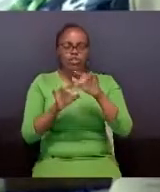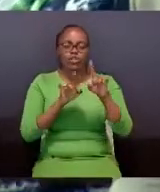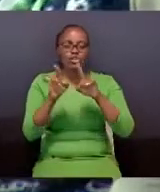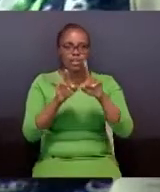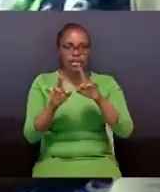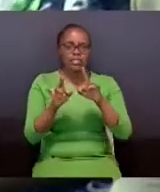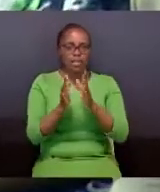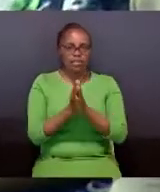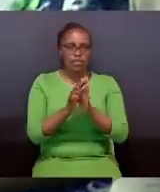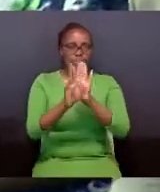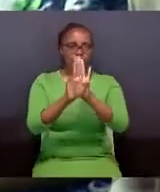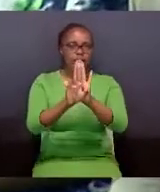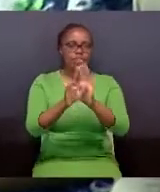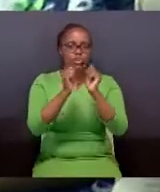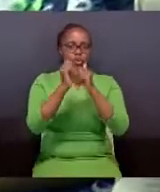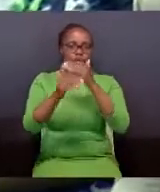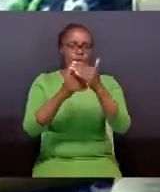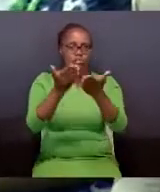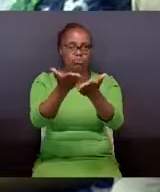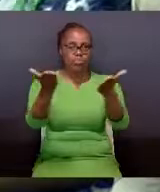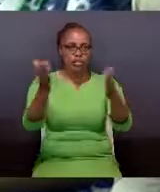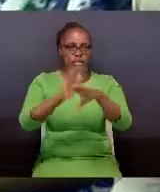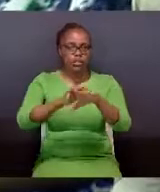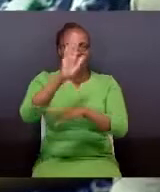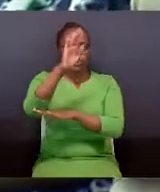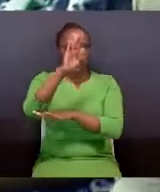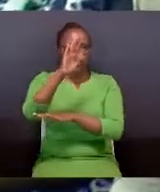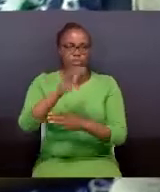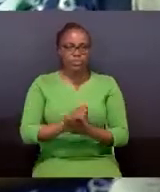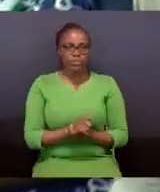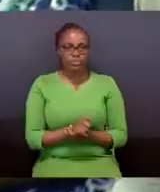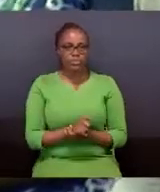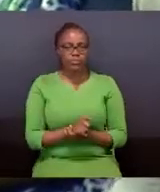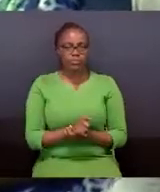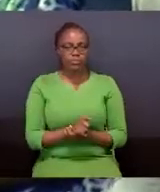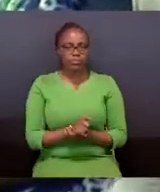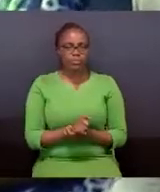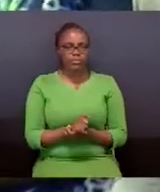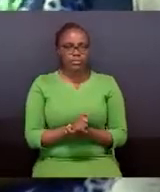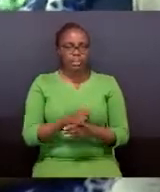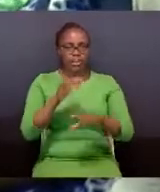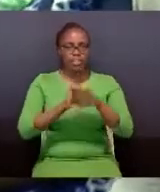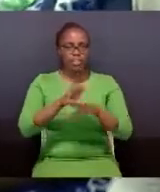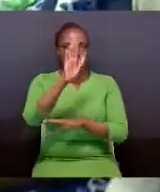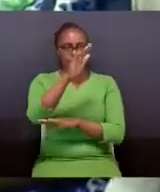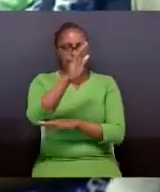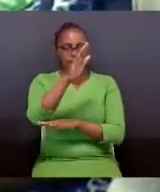UNDP representative, together with everyone. Good afternoon. Good afternoon.